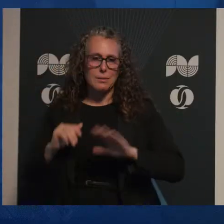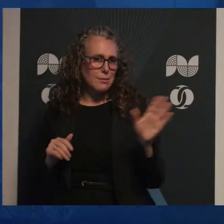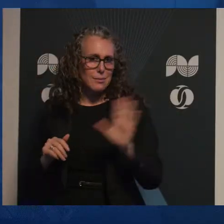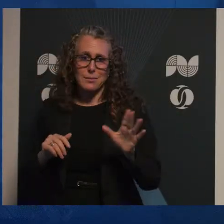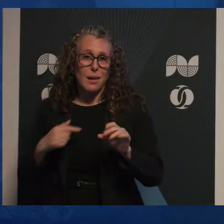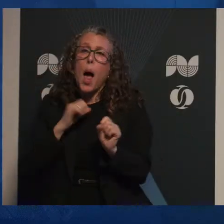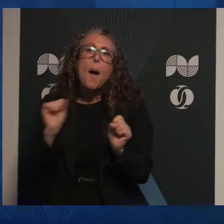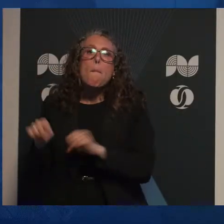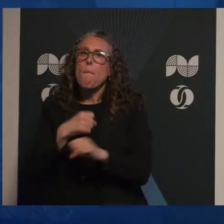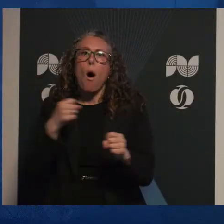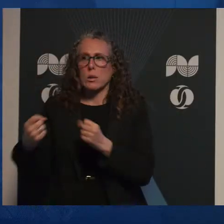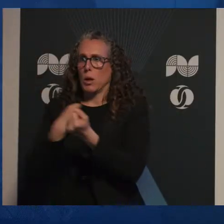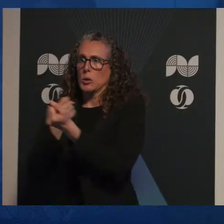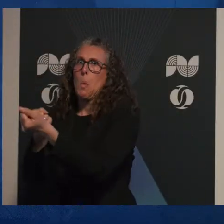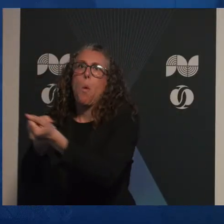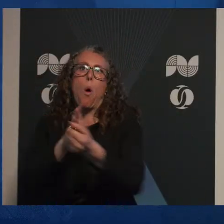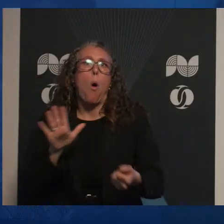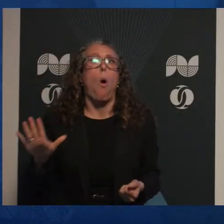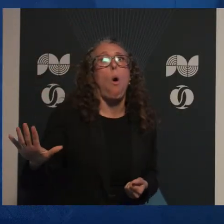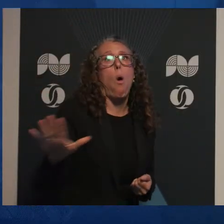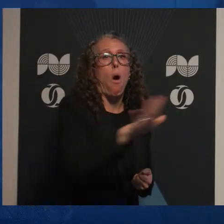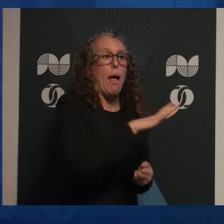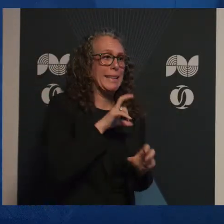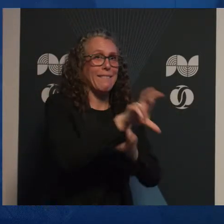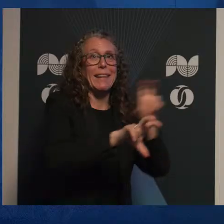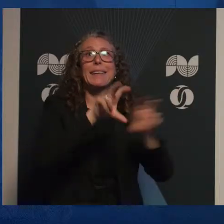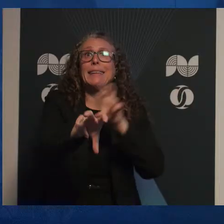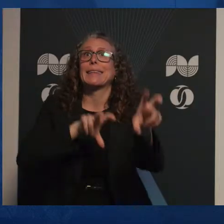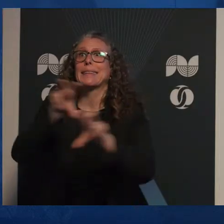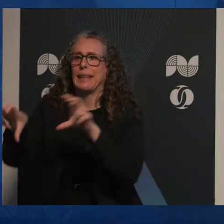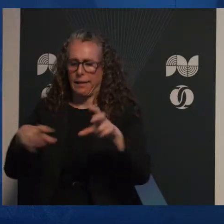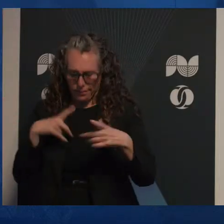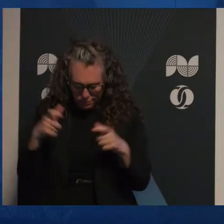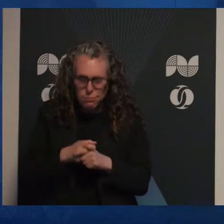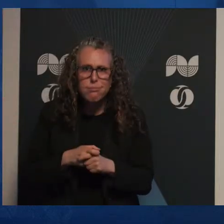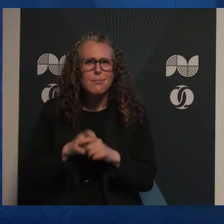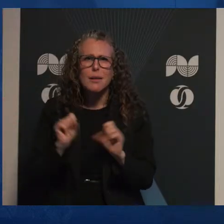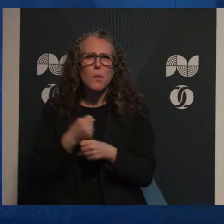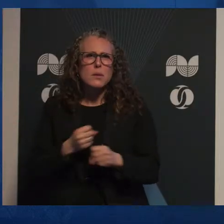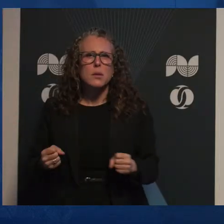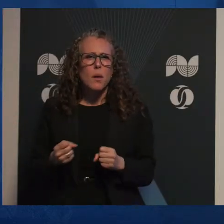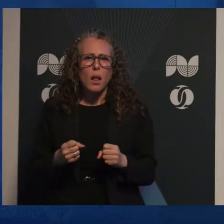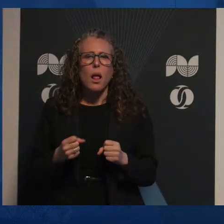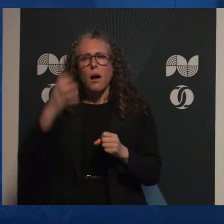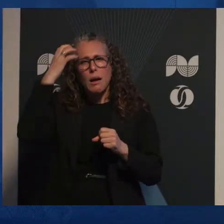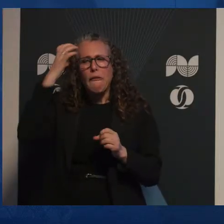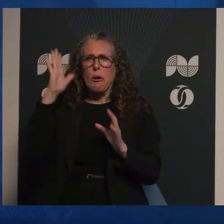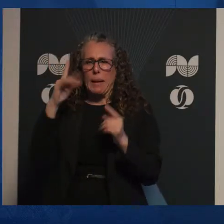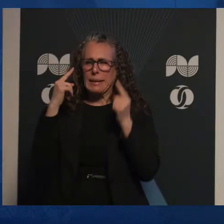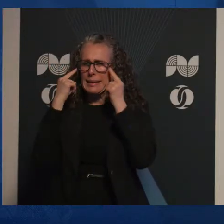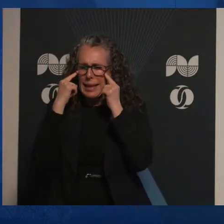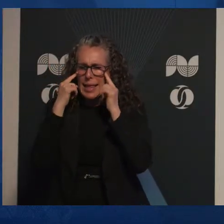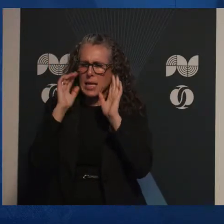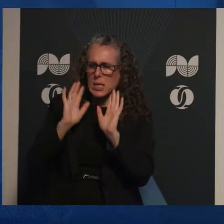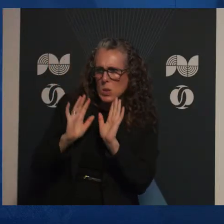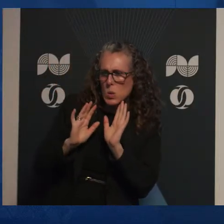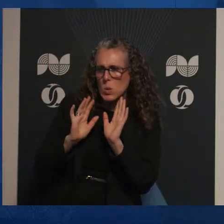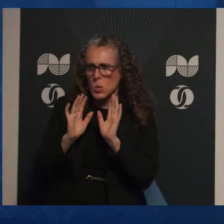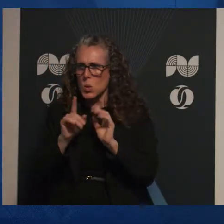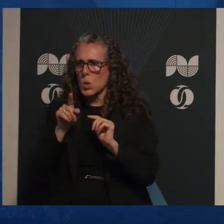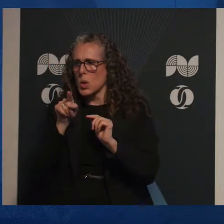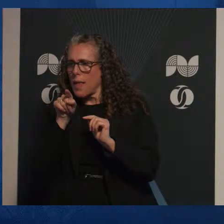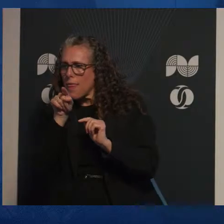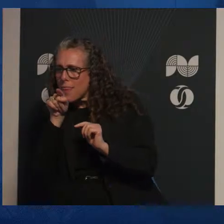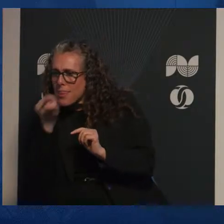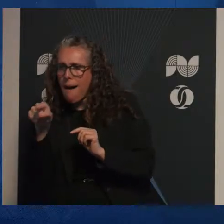everything. And in this case, the state sort of needs to be smart about it, which are the